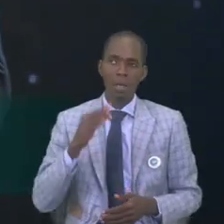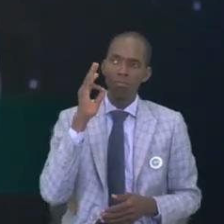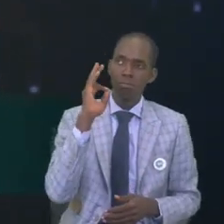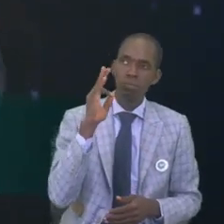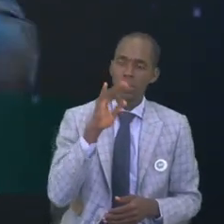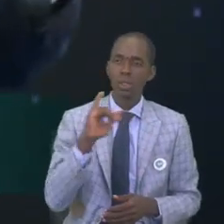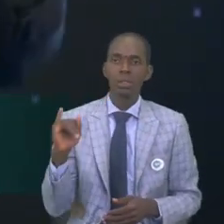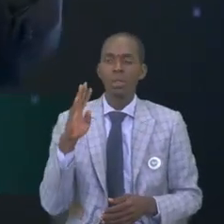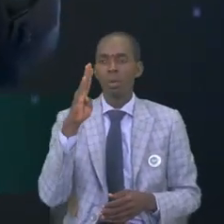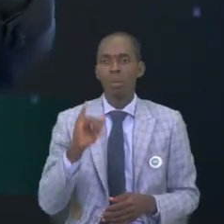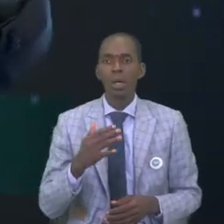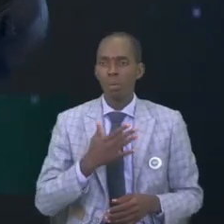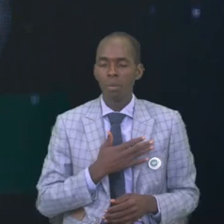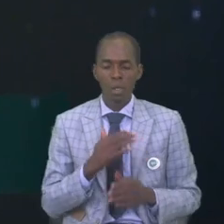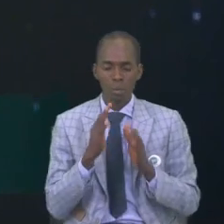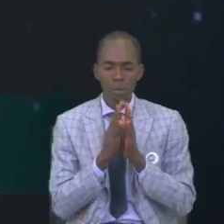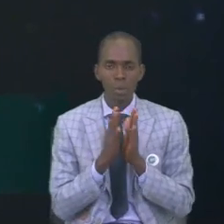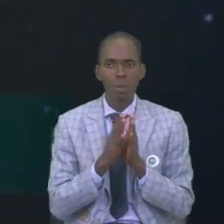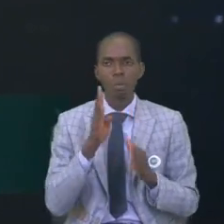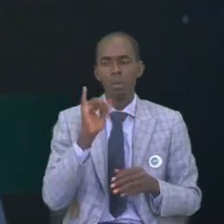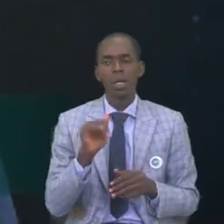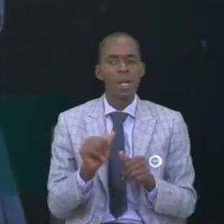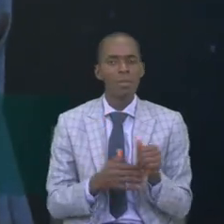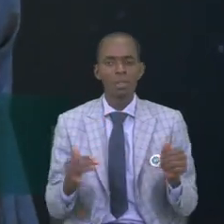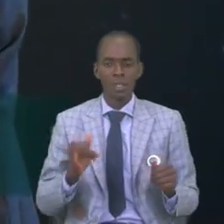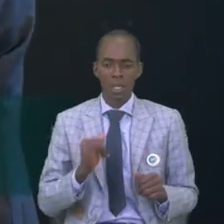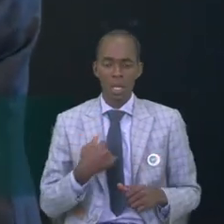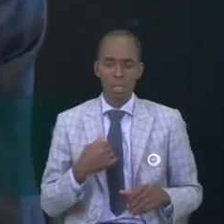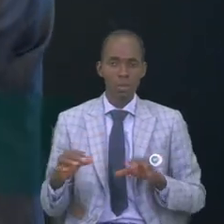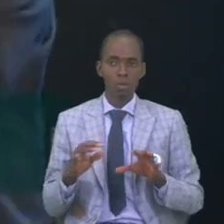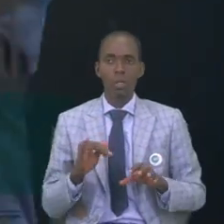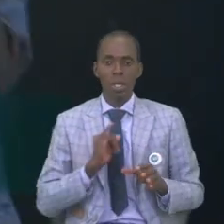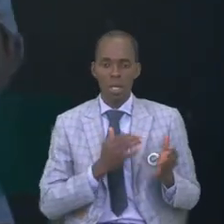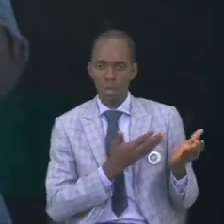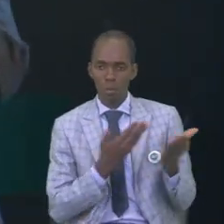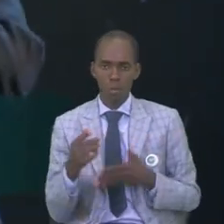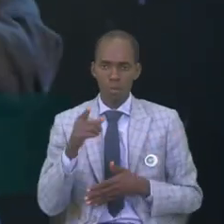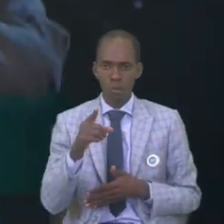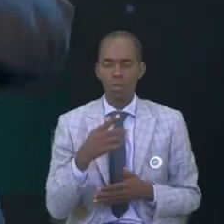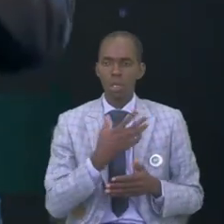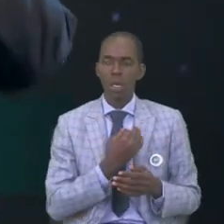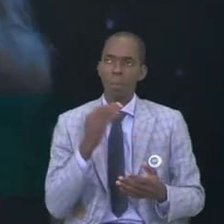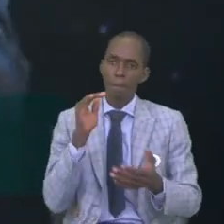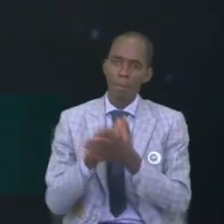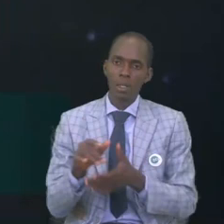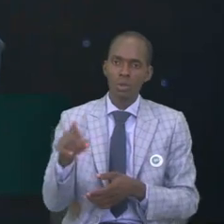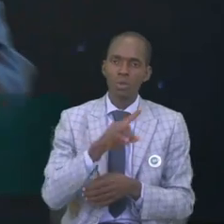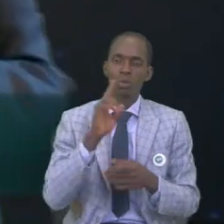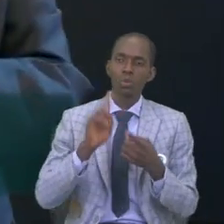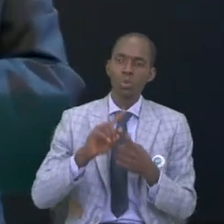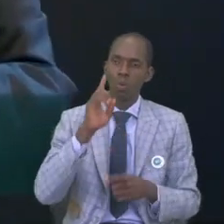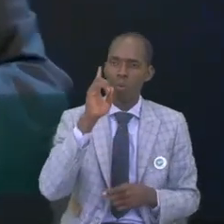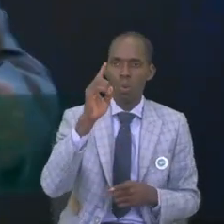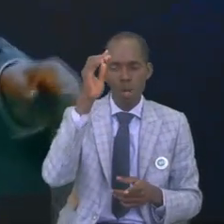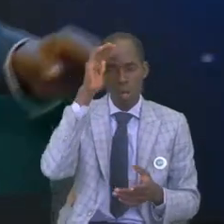and by everything that I do, I have brought you and espoused you to one husband. And